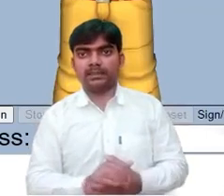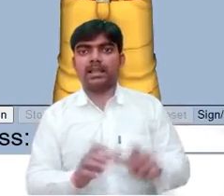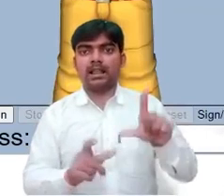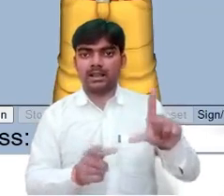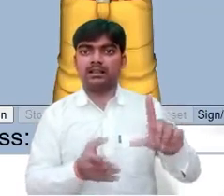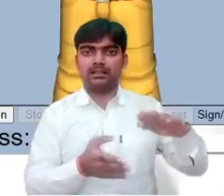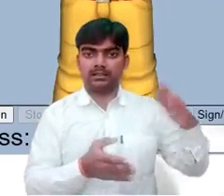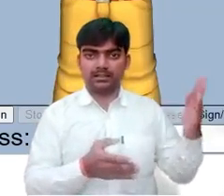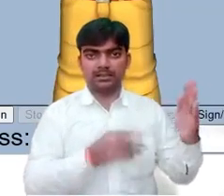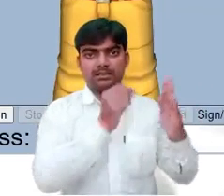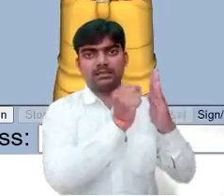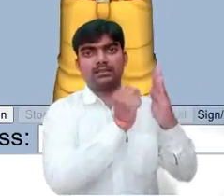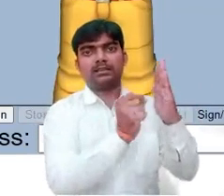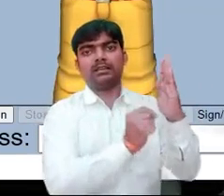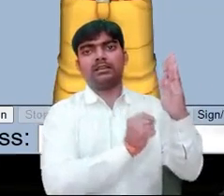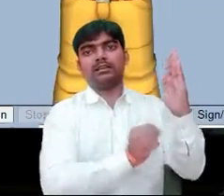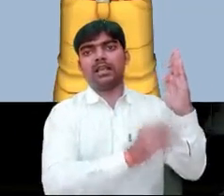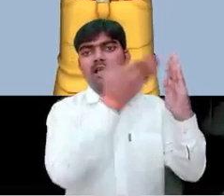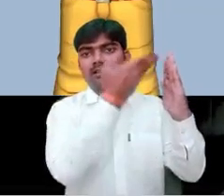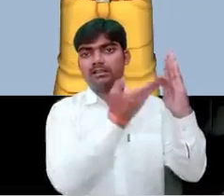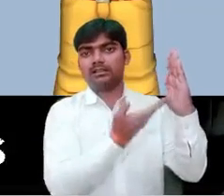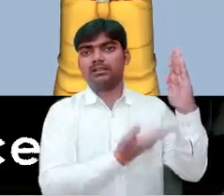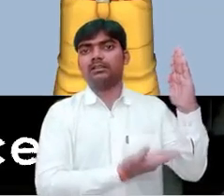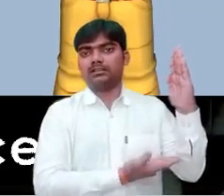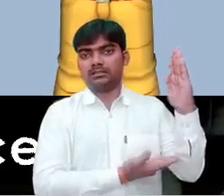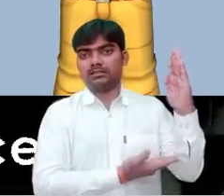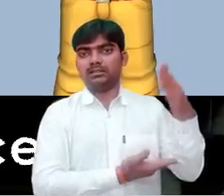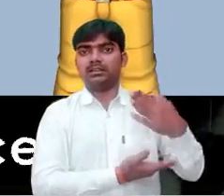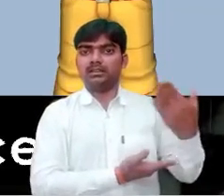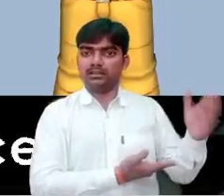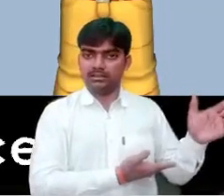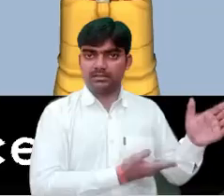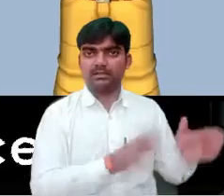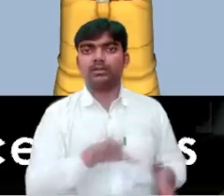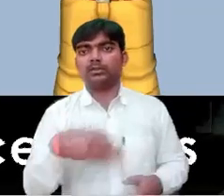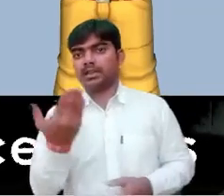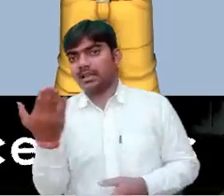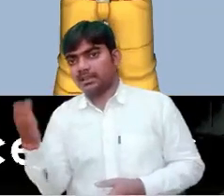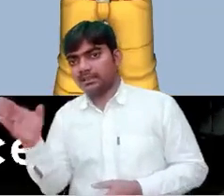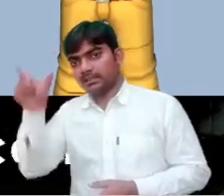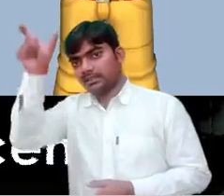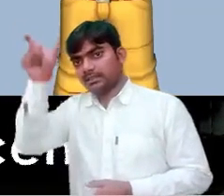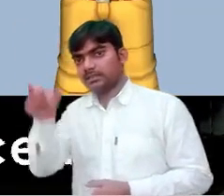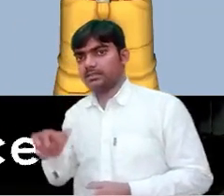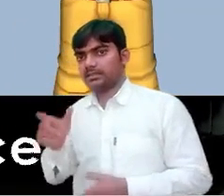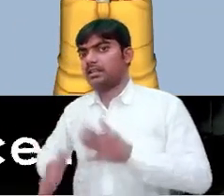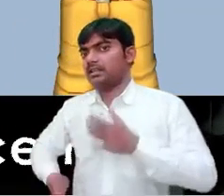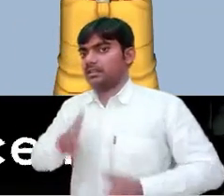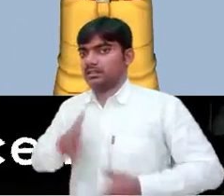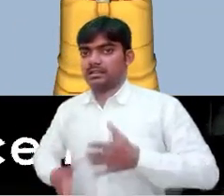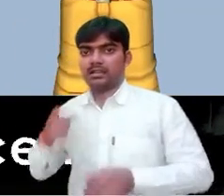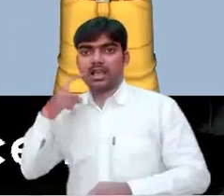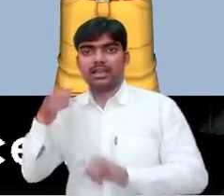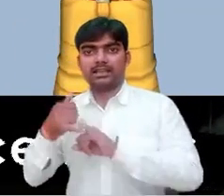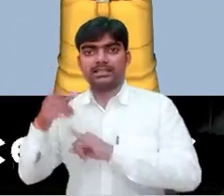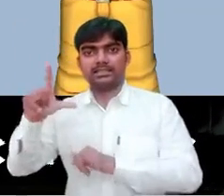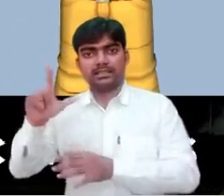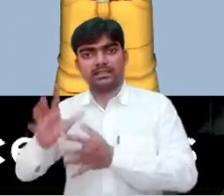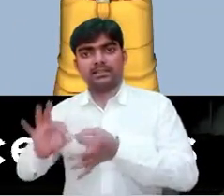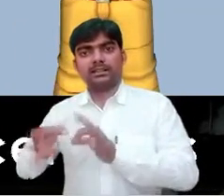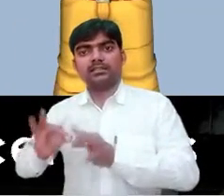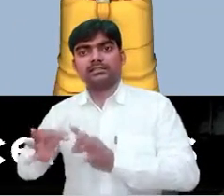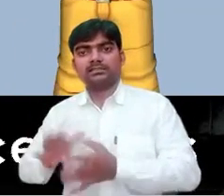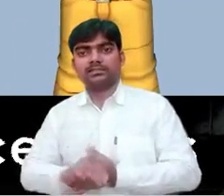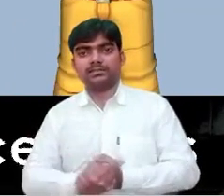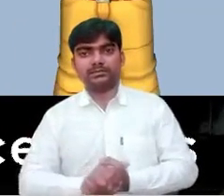of the screen. We have collected more than 60 static announcements that are used at the railway